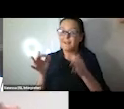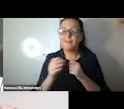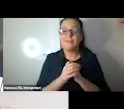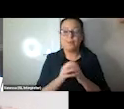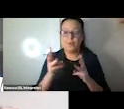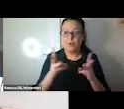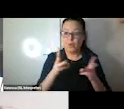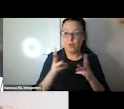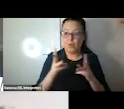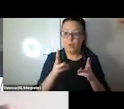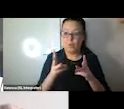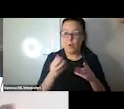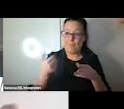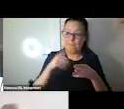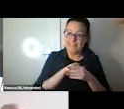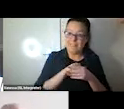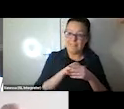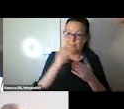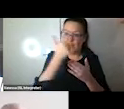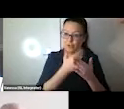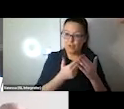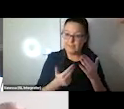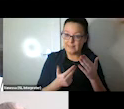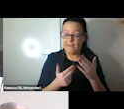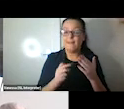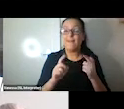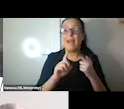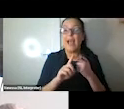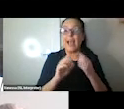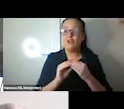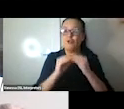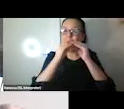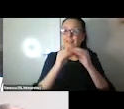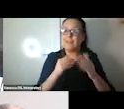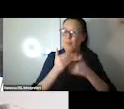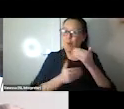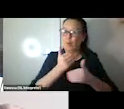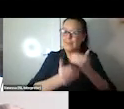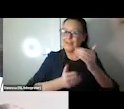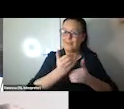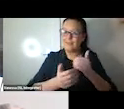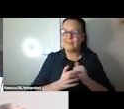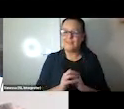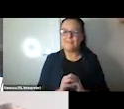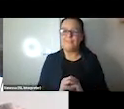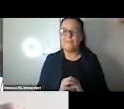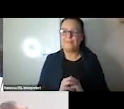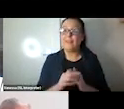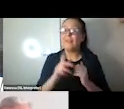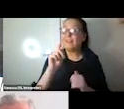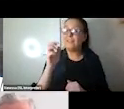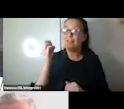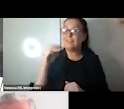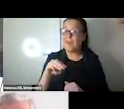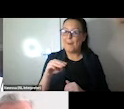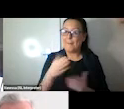and participatory design and co-creation processes. So, Tom, to lead